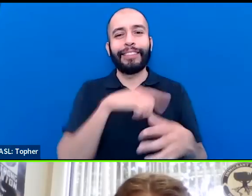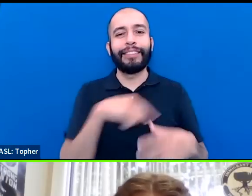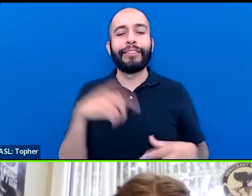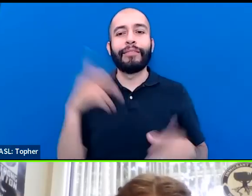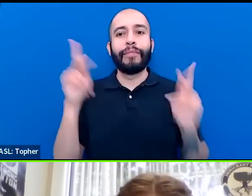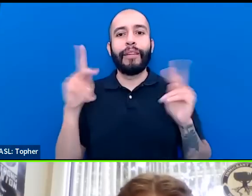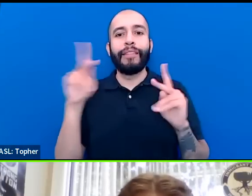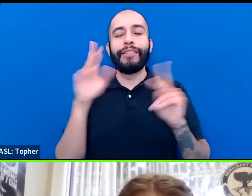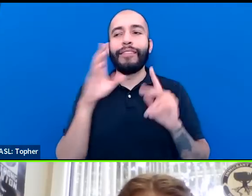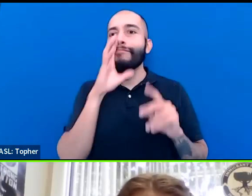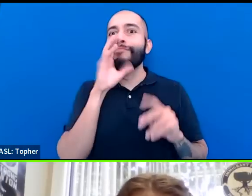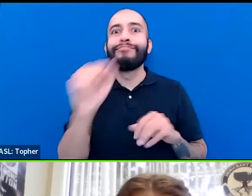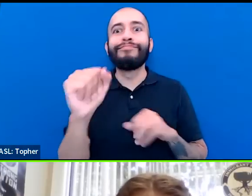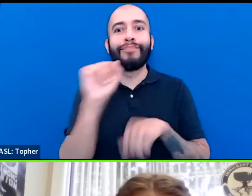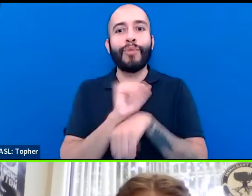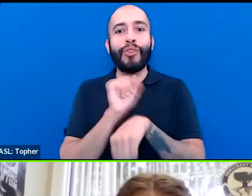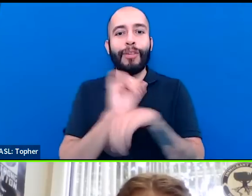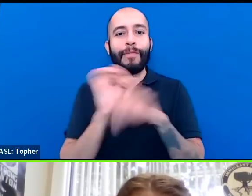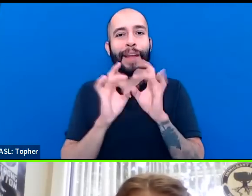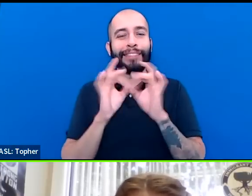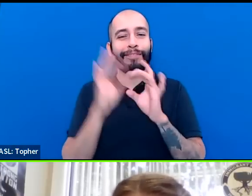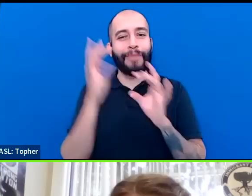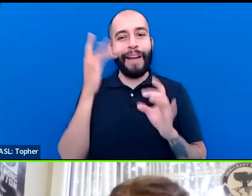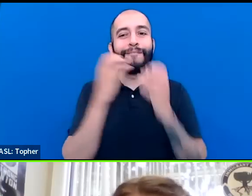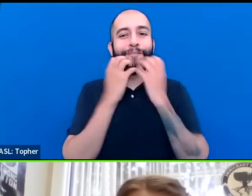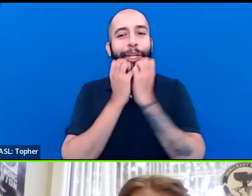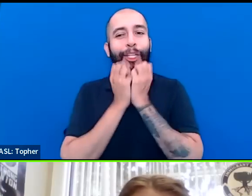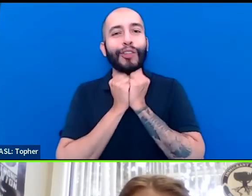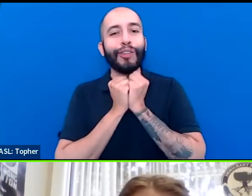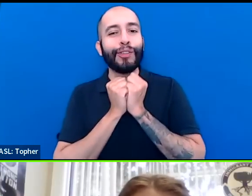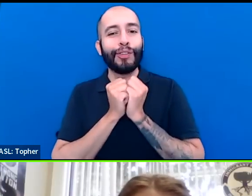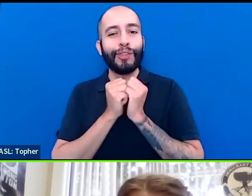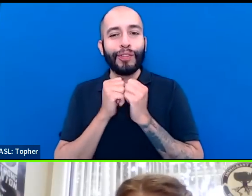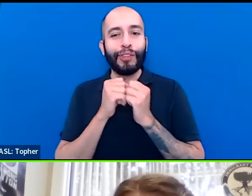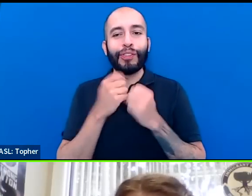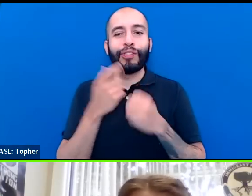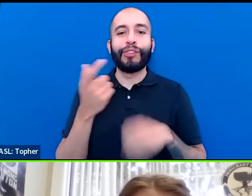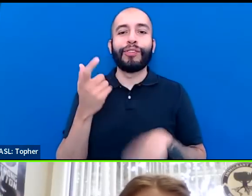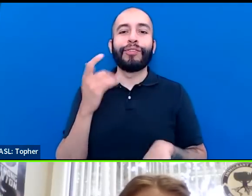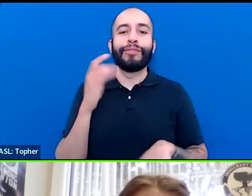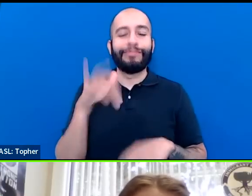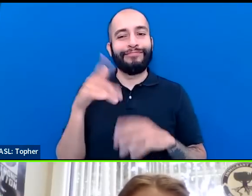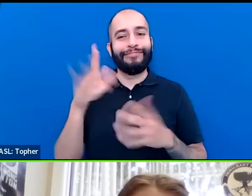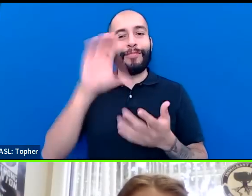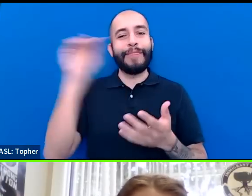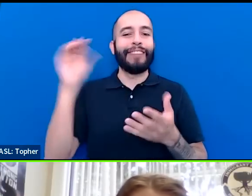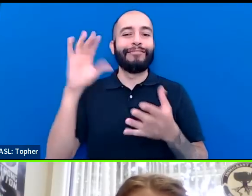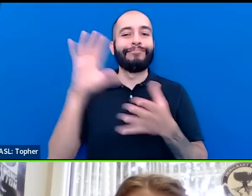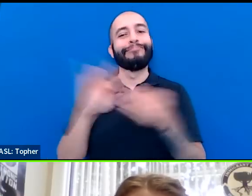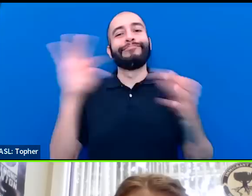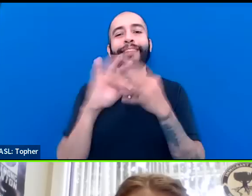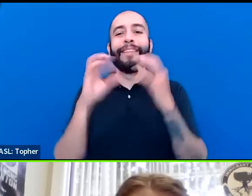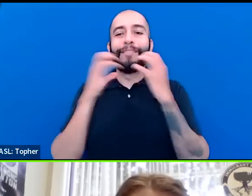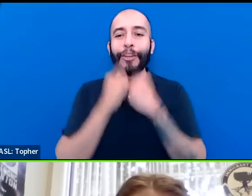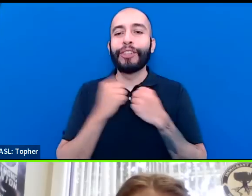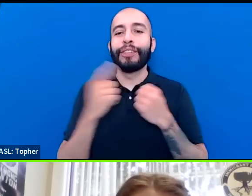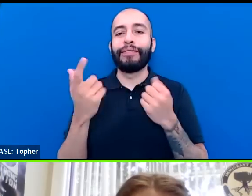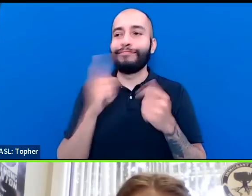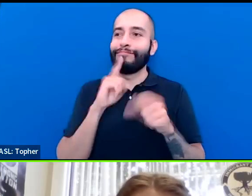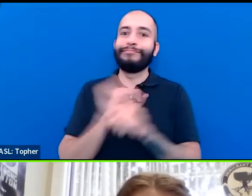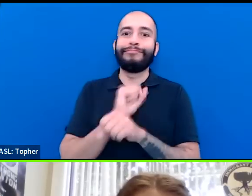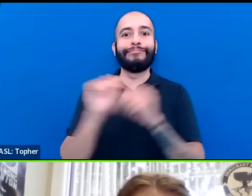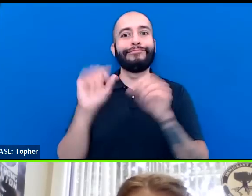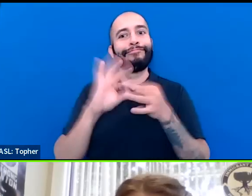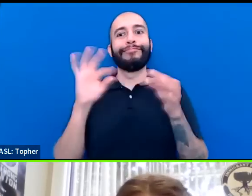tell us they're a different kind of company. They tell us, you know, that it's a safe space if you're LGBTQ, if you're, you